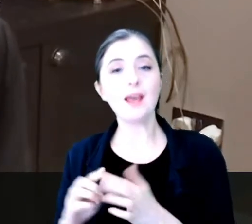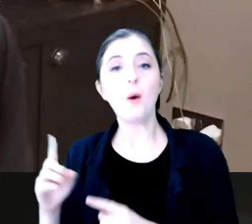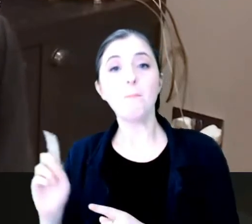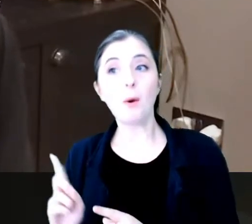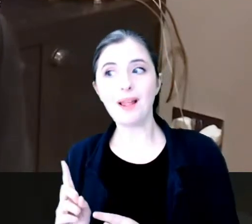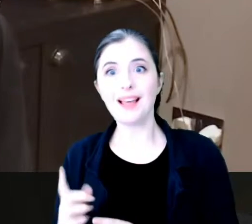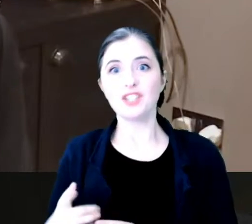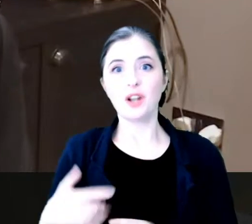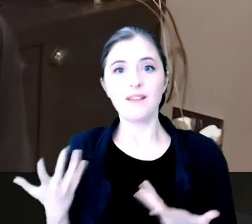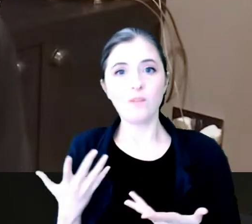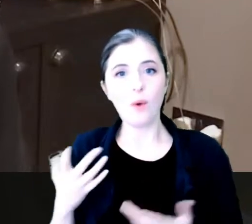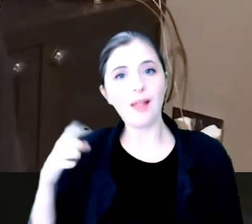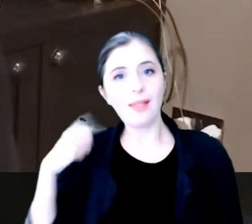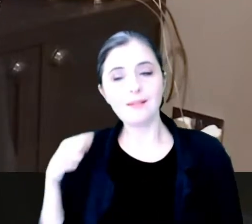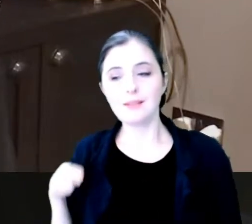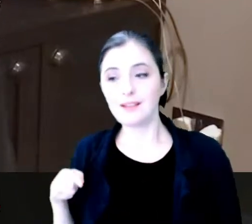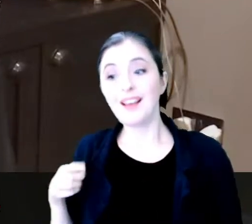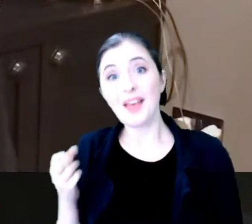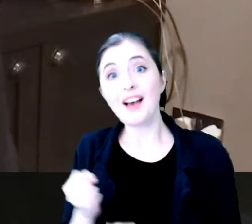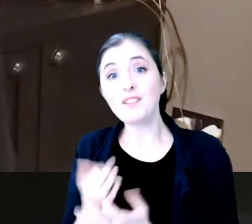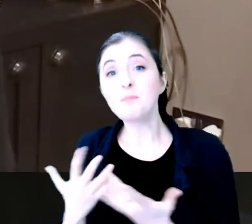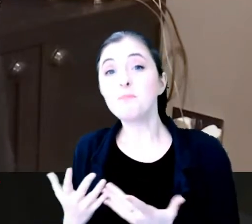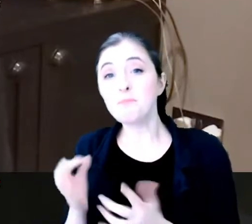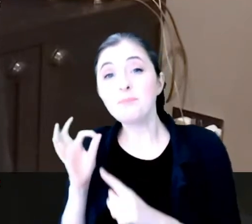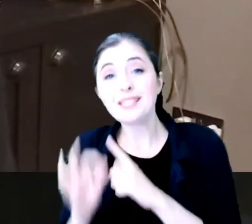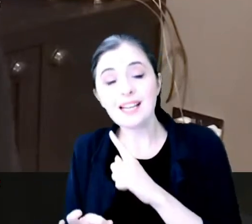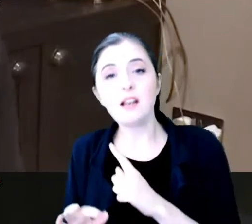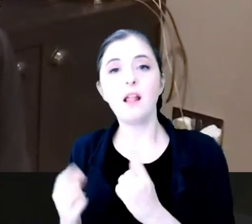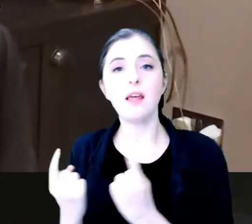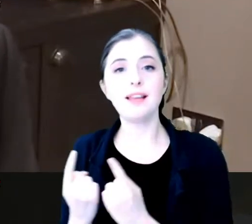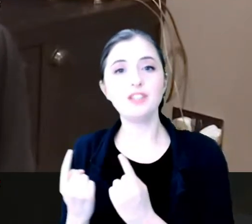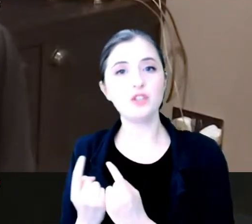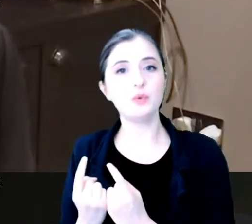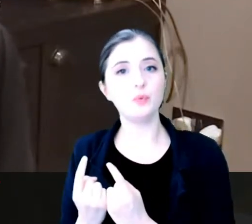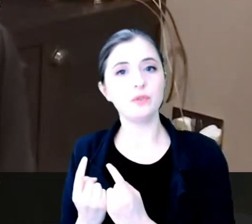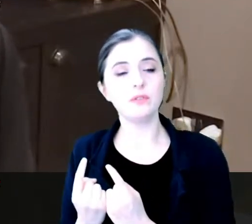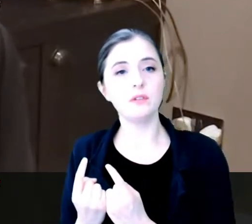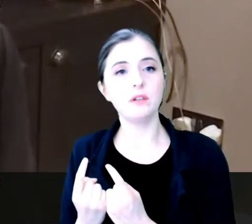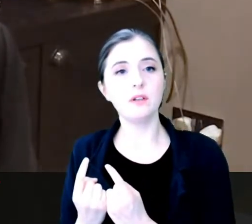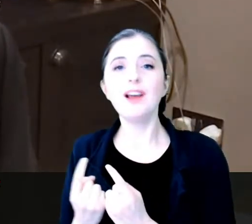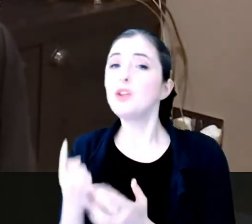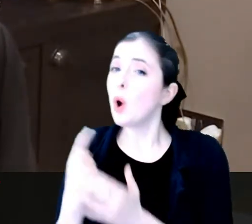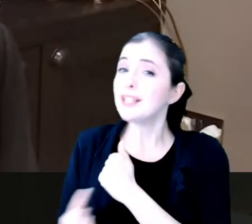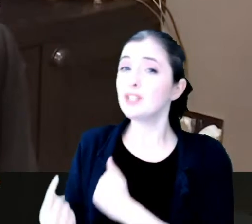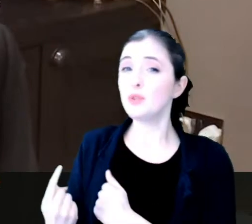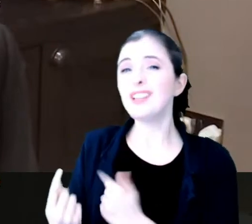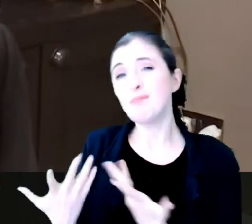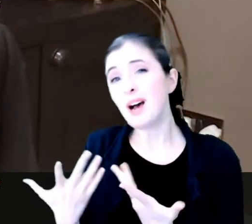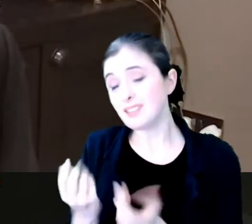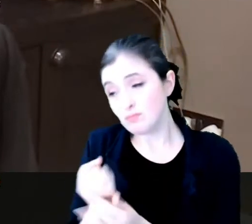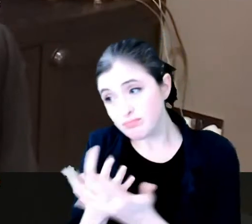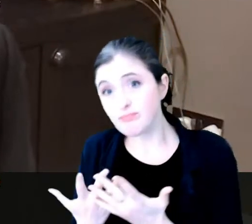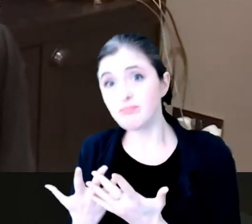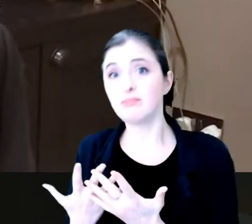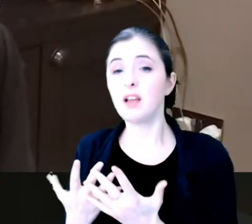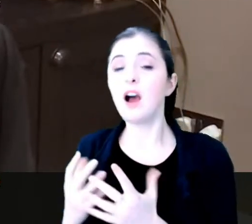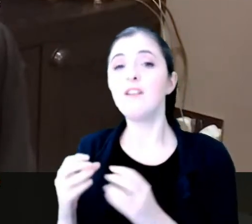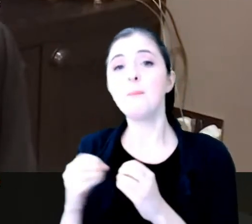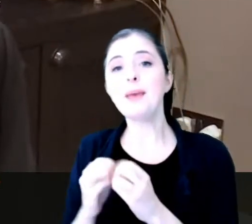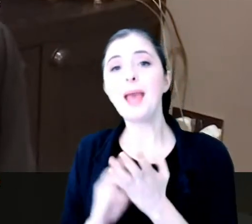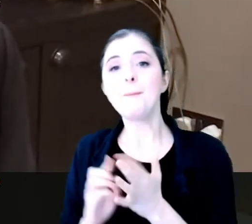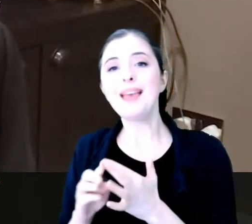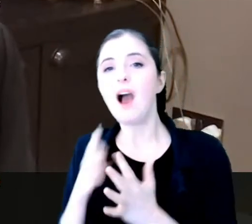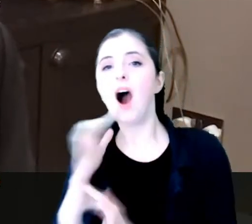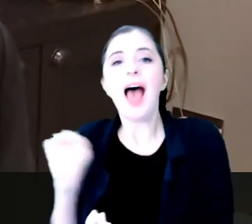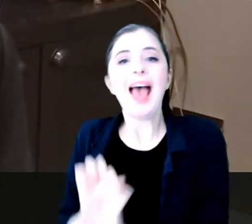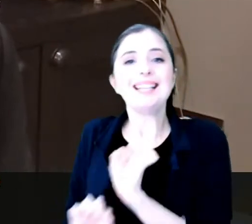issues amongst the BMA community, not exclusively, but particularly in the BMA community of hesitancy, and we need to address it.